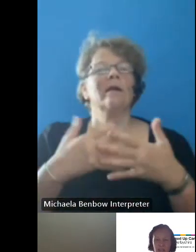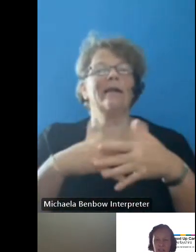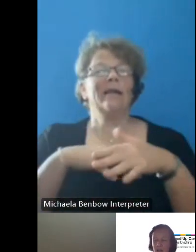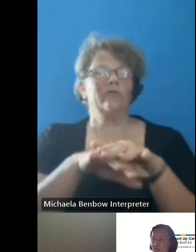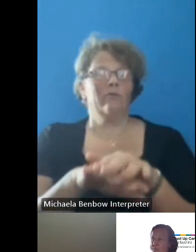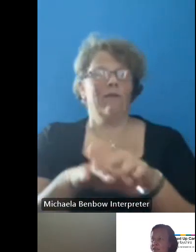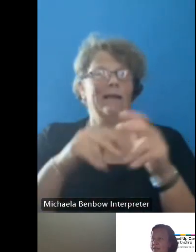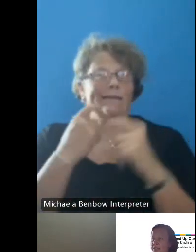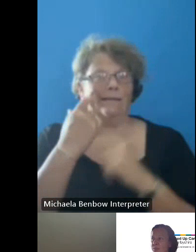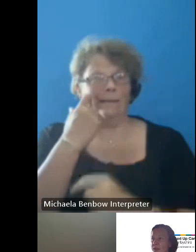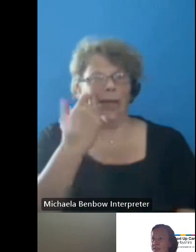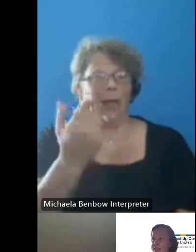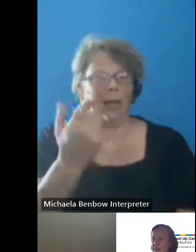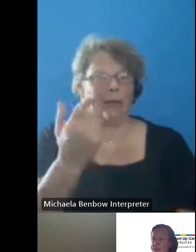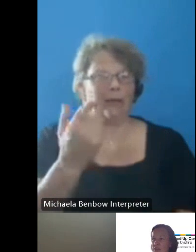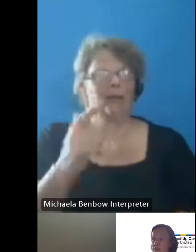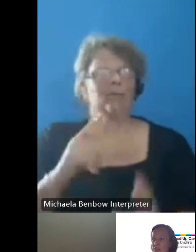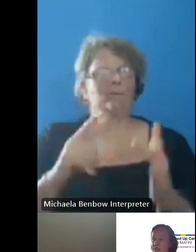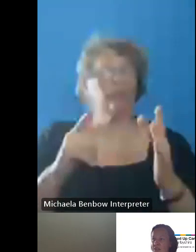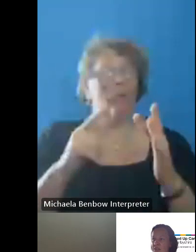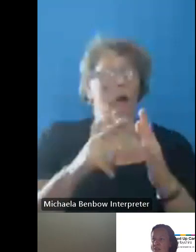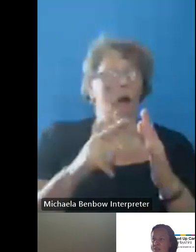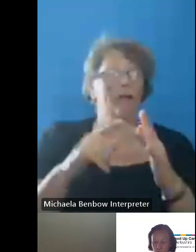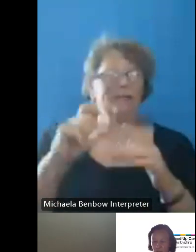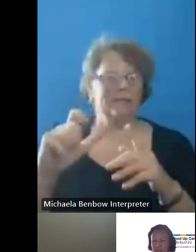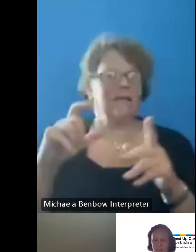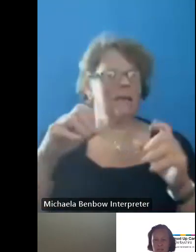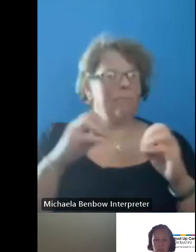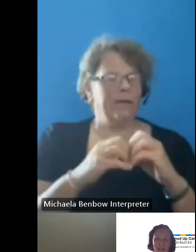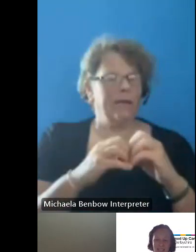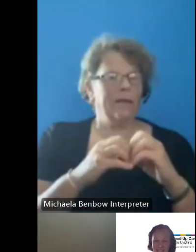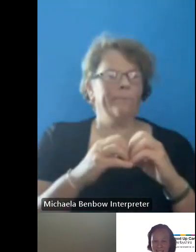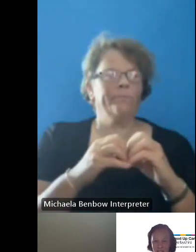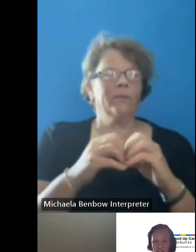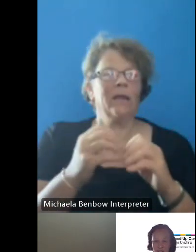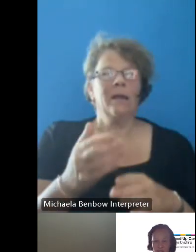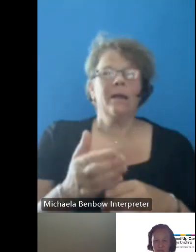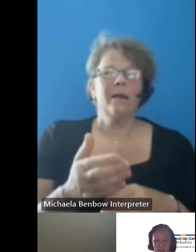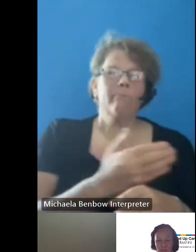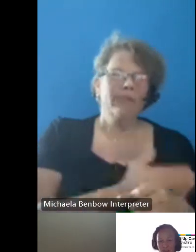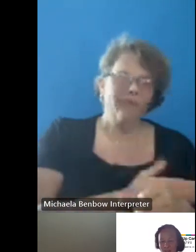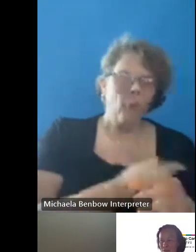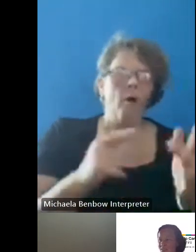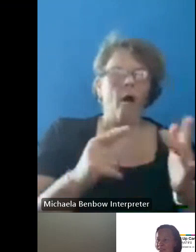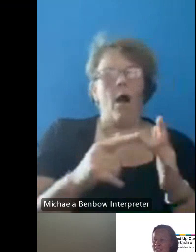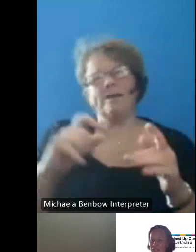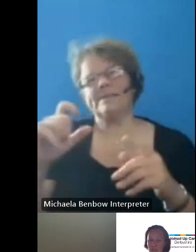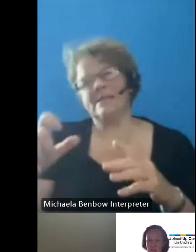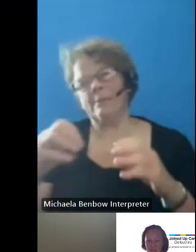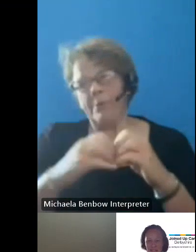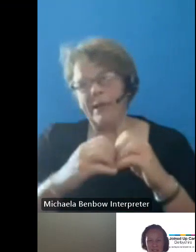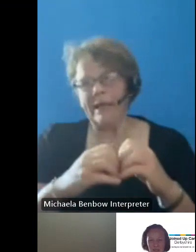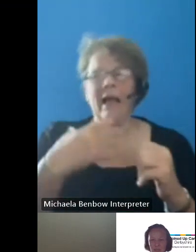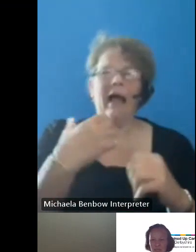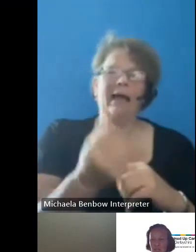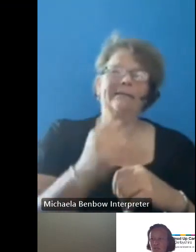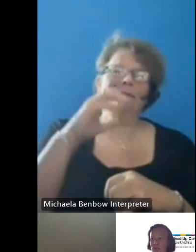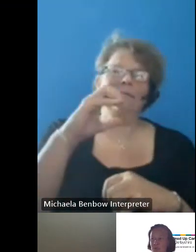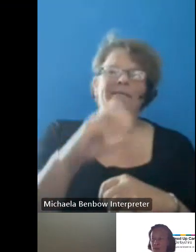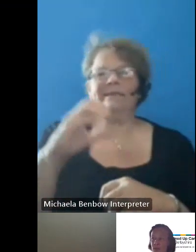myself and Craig are from the ICB today, and you might recall that, you know, before ICBs we had CCGs and lots of acronyms in the NHS, but we had the